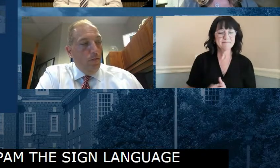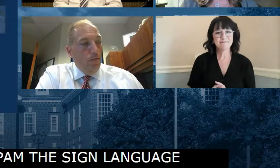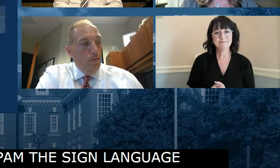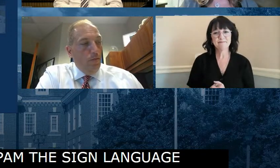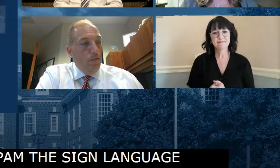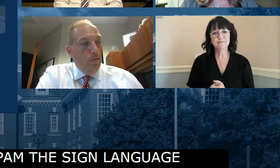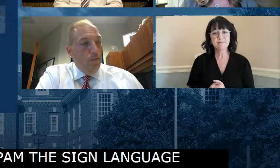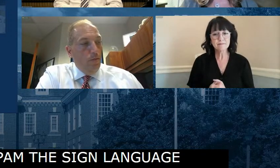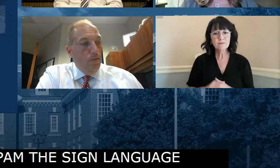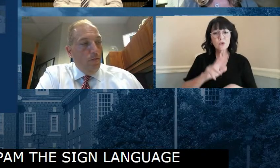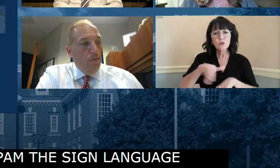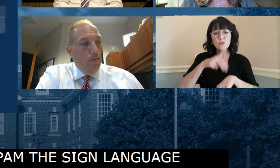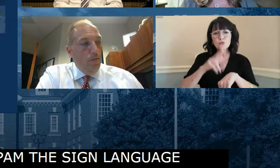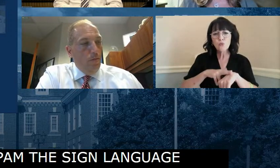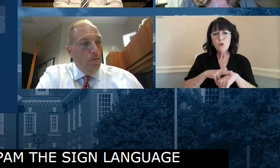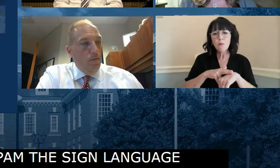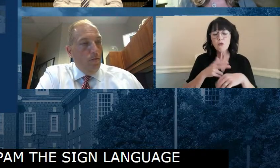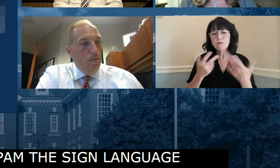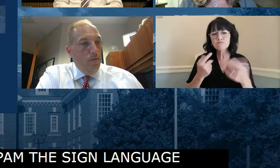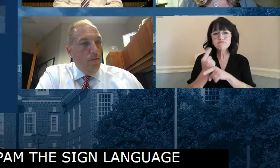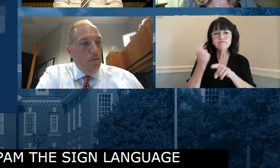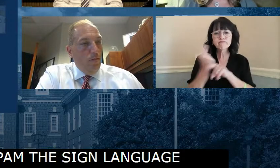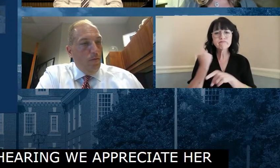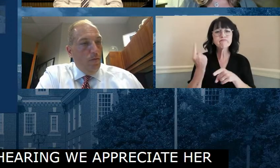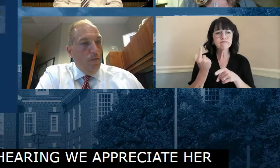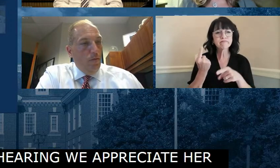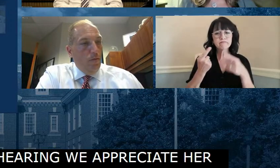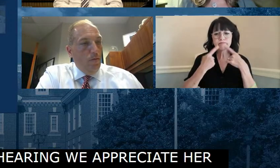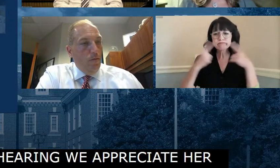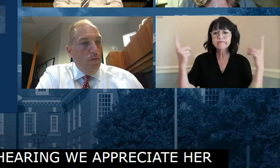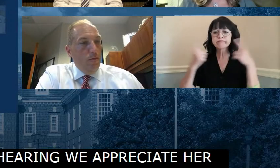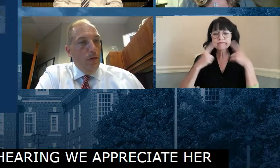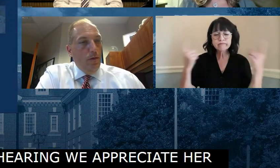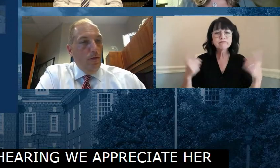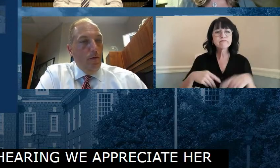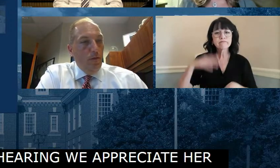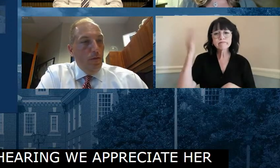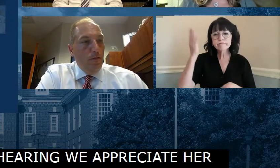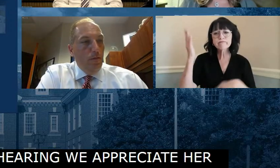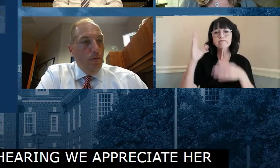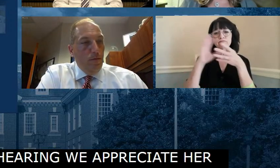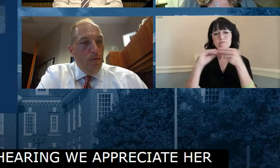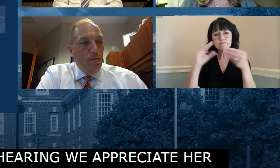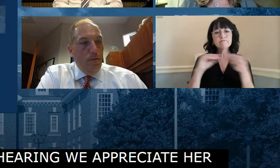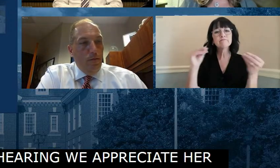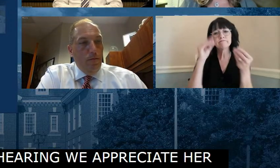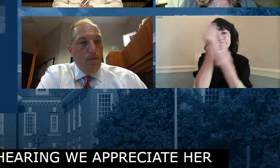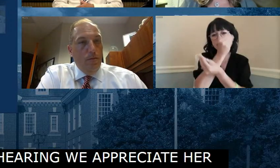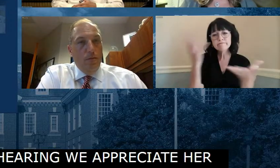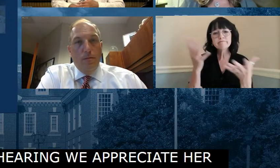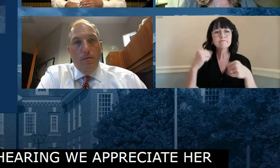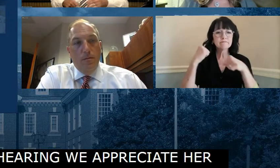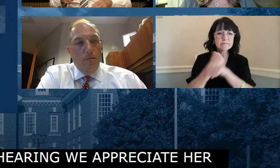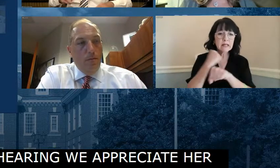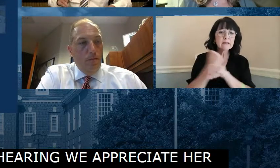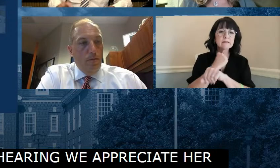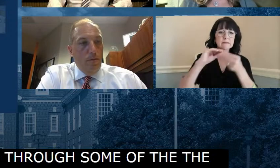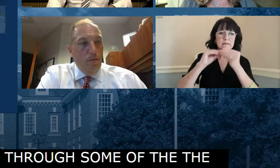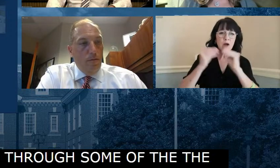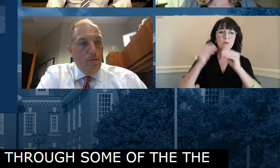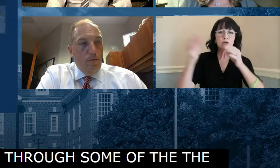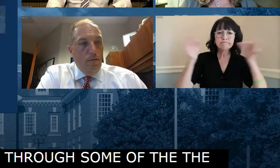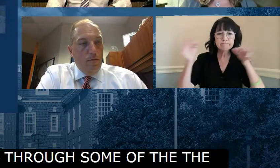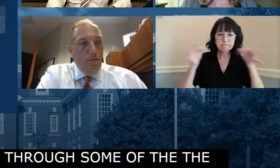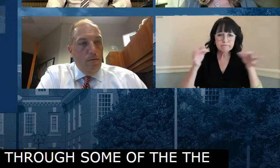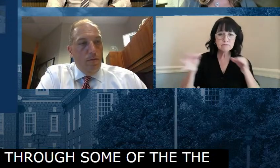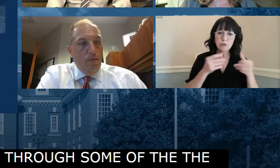our normal presentation. I'll go through some of the data as we would normally do in a press conference, and then we'll go to spend most of our